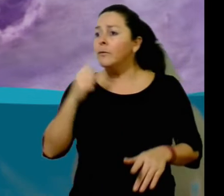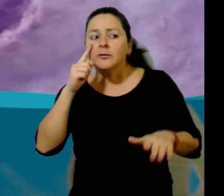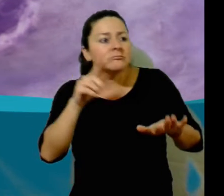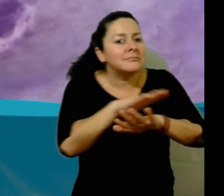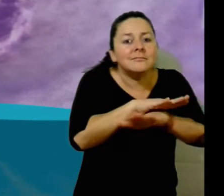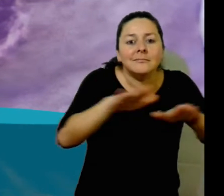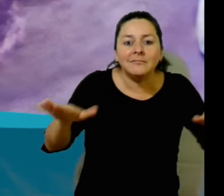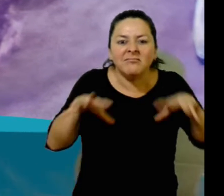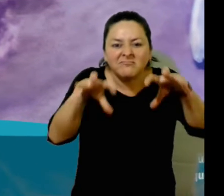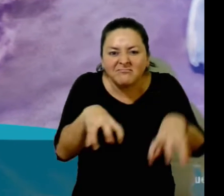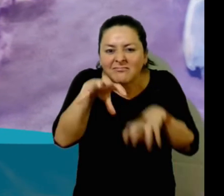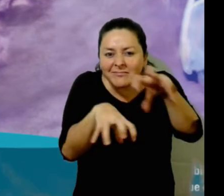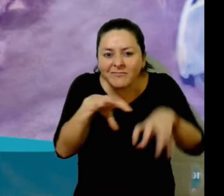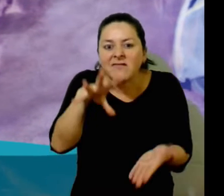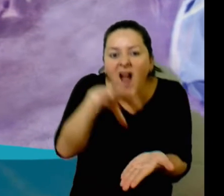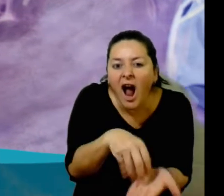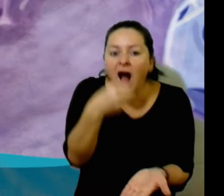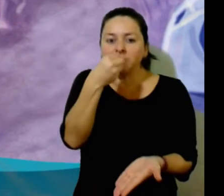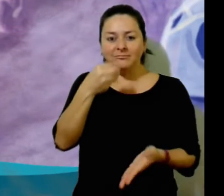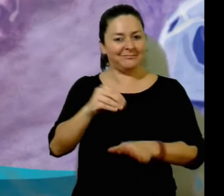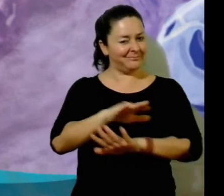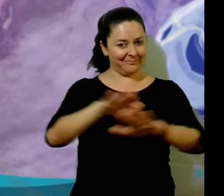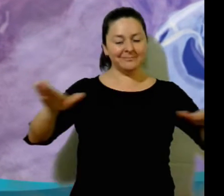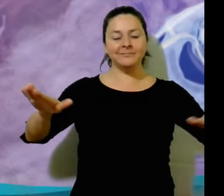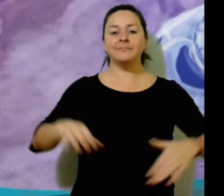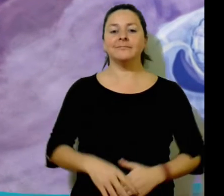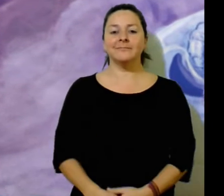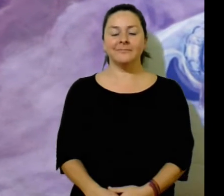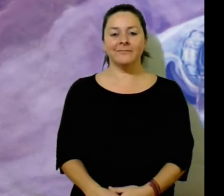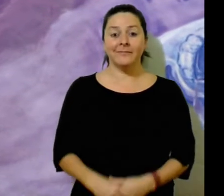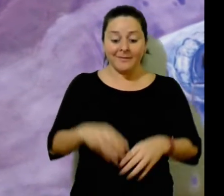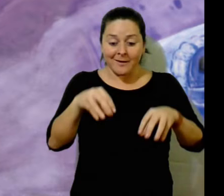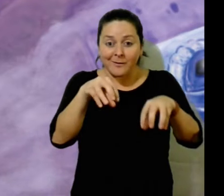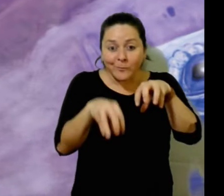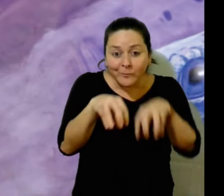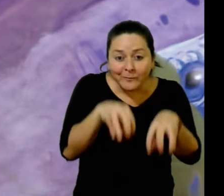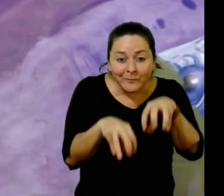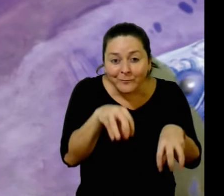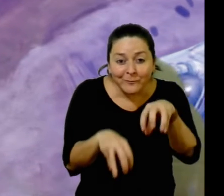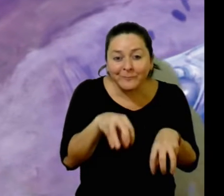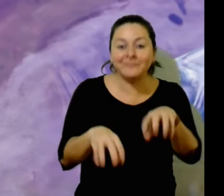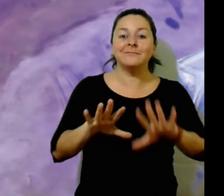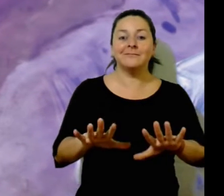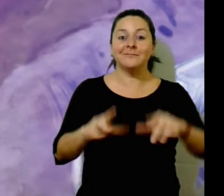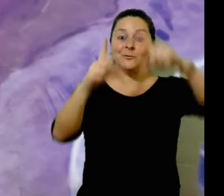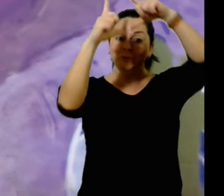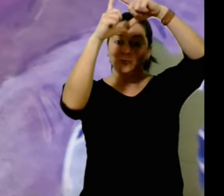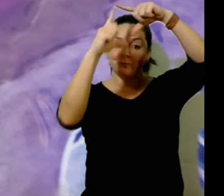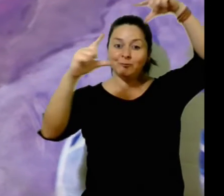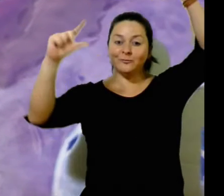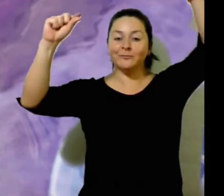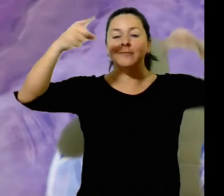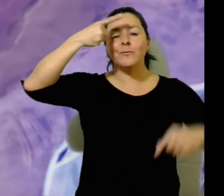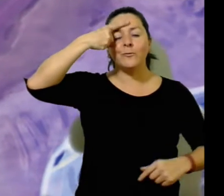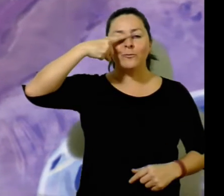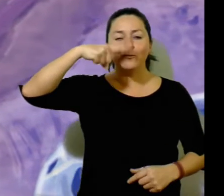by other animals. As the sisters lay their eggs, the moonlight shines brightly and illuminates them. Now the purpose of